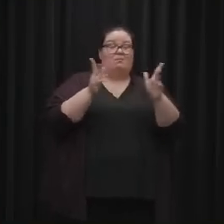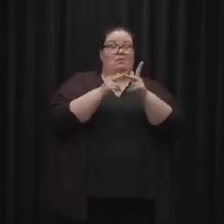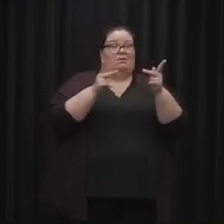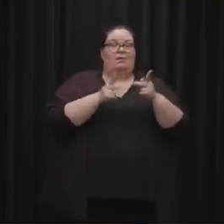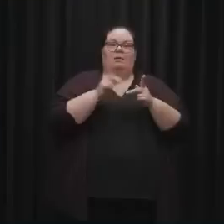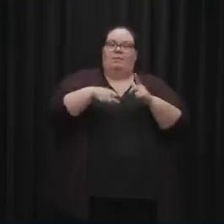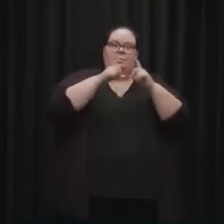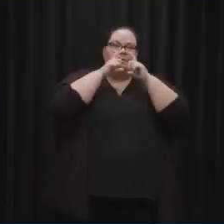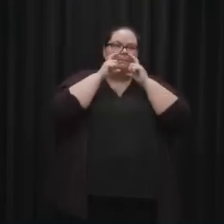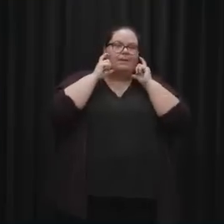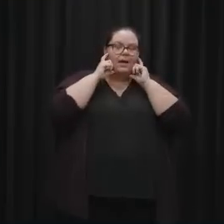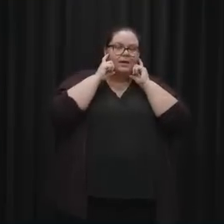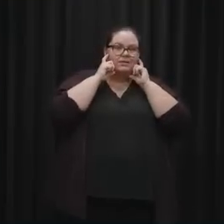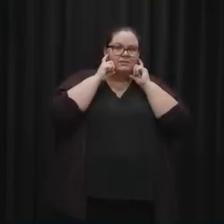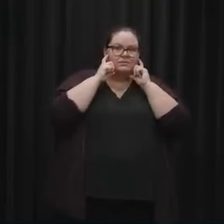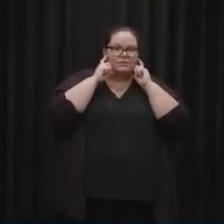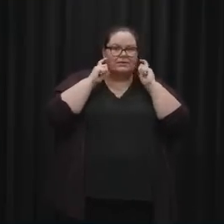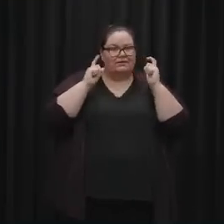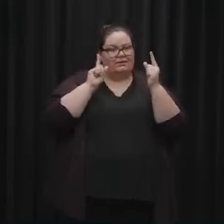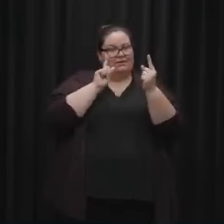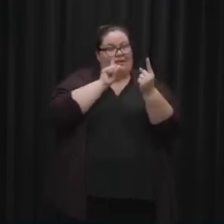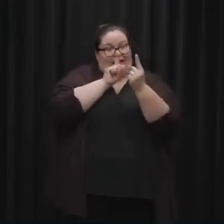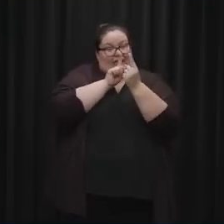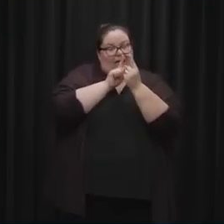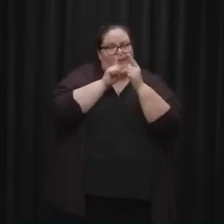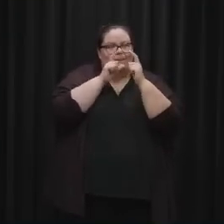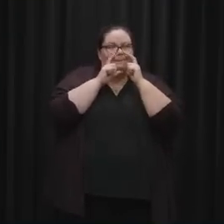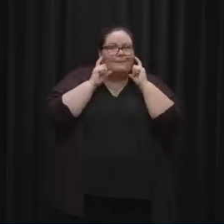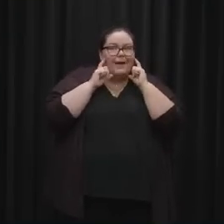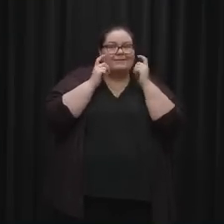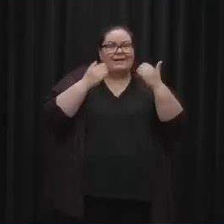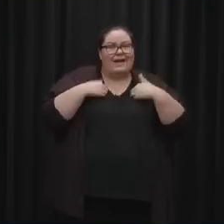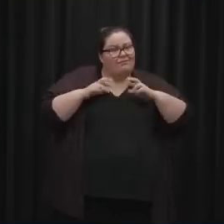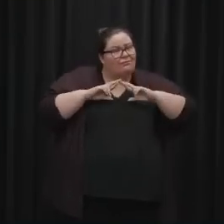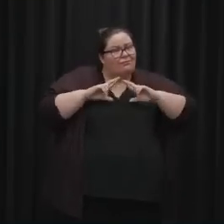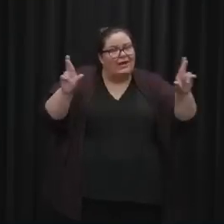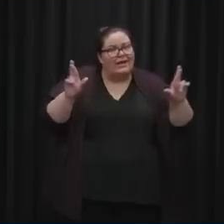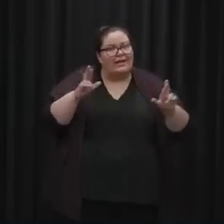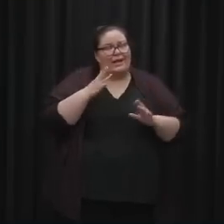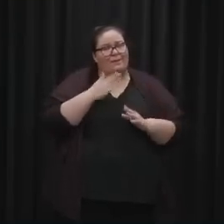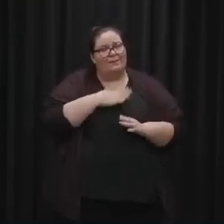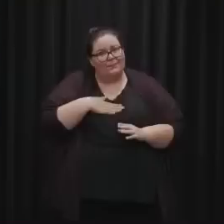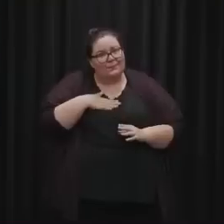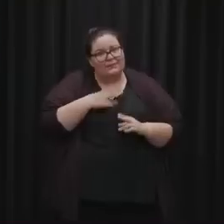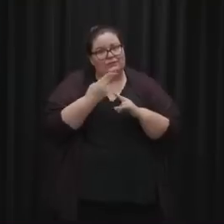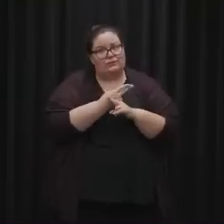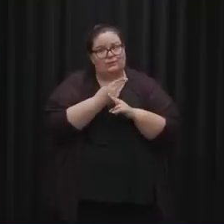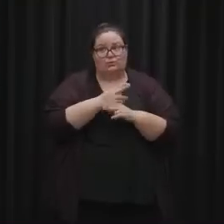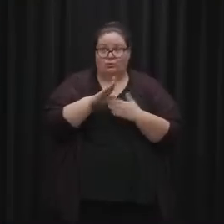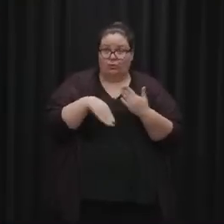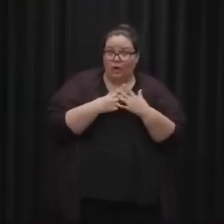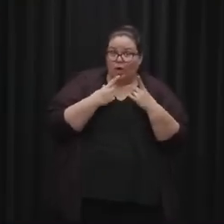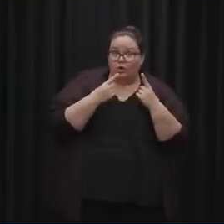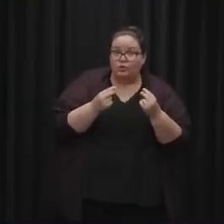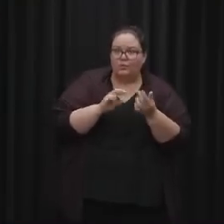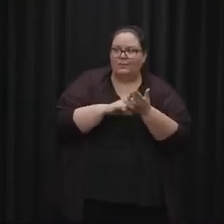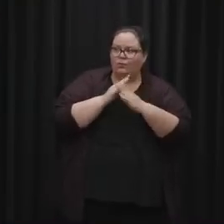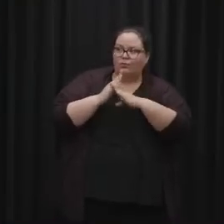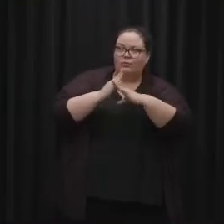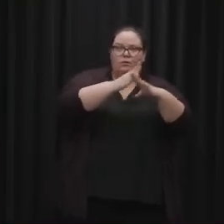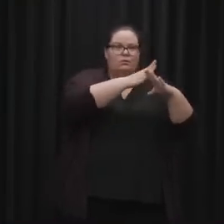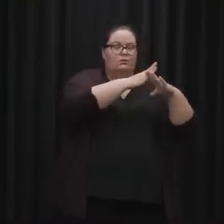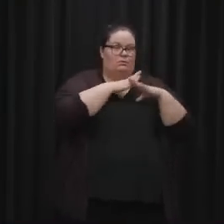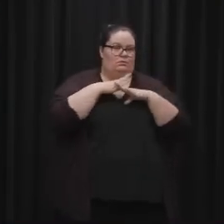physical distancing may be a challenge, have a mask with you, and please put it on. If we all do that, we are protecting each